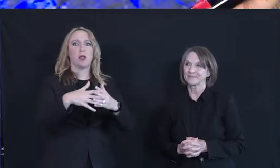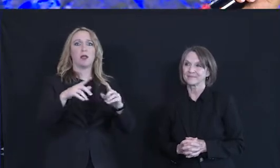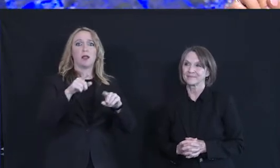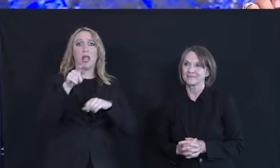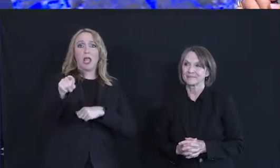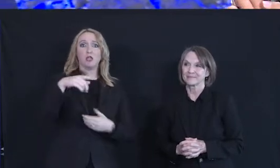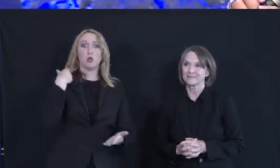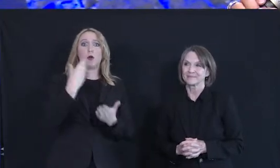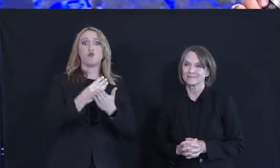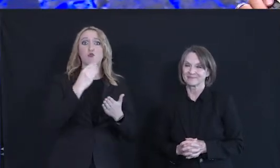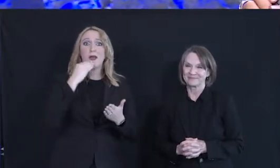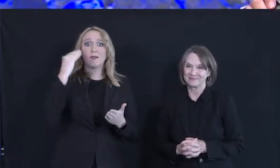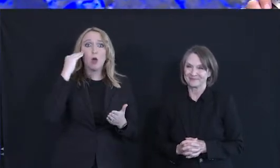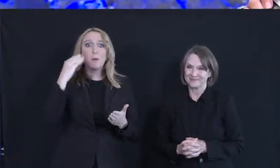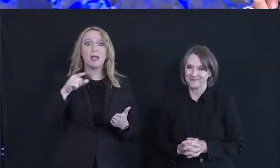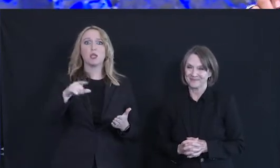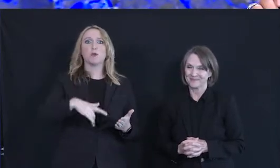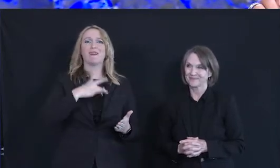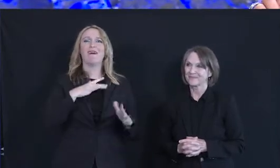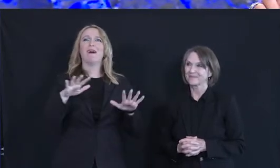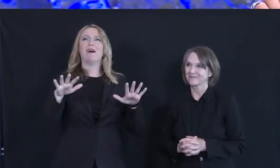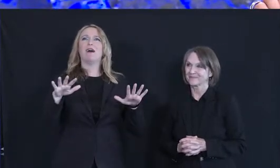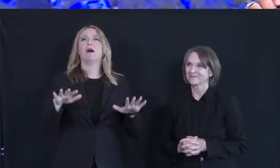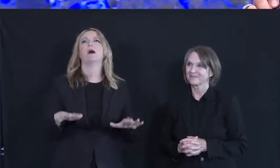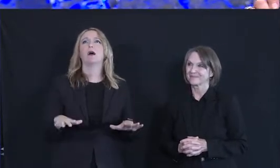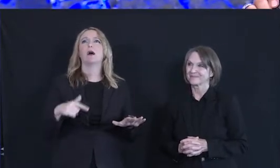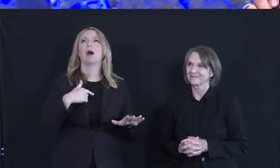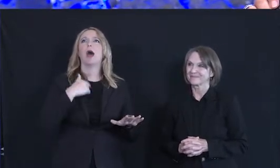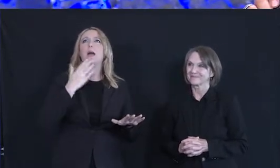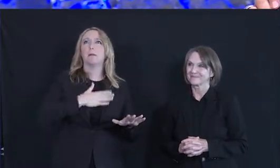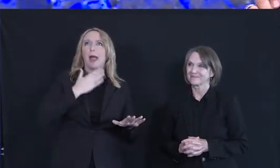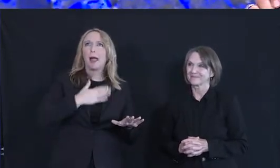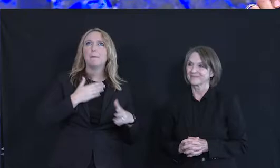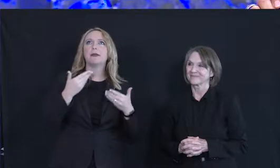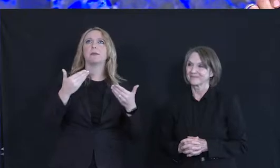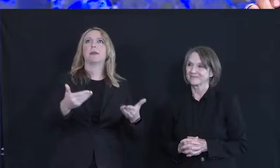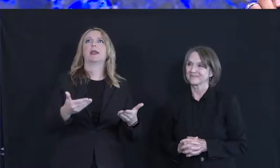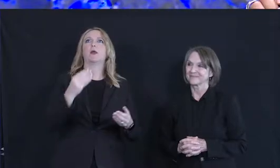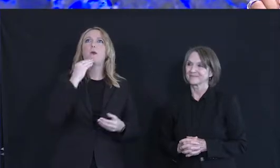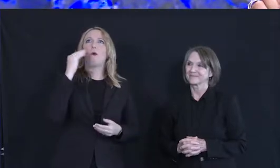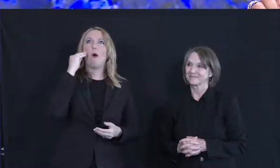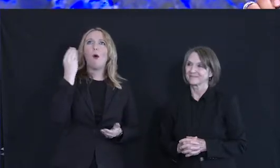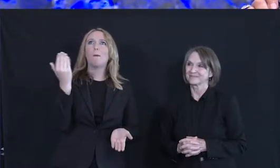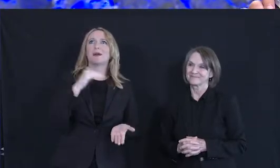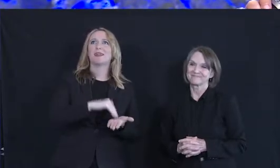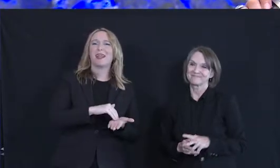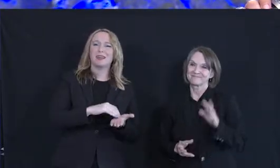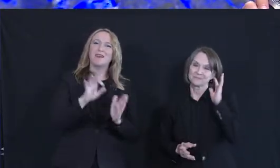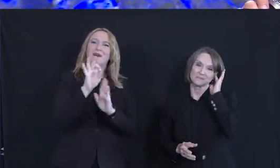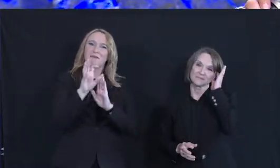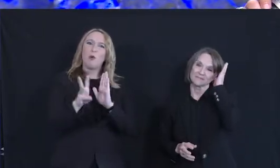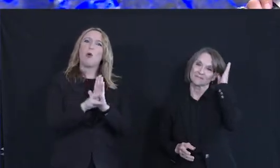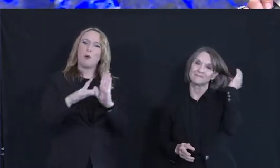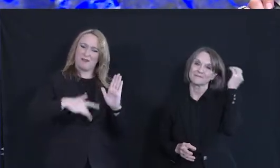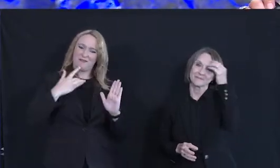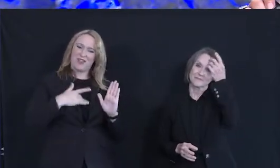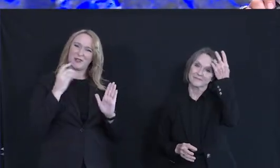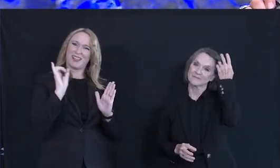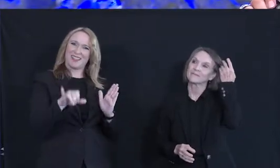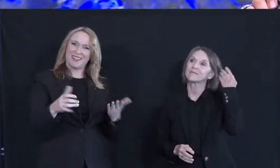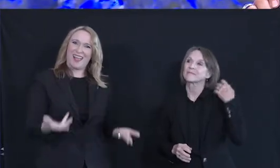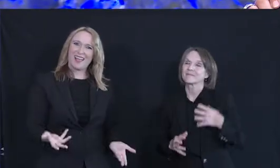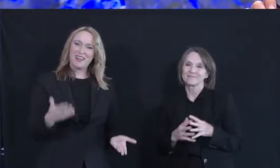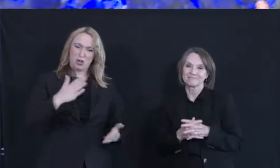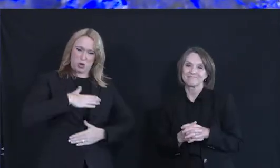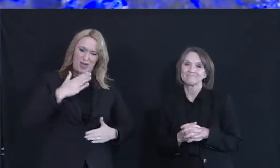breath like I get to be back in Fort Worth be back in this amazing City and I'm always thankful for that as well so probably you know obviously our family